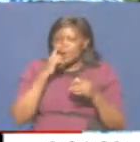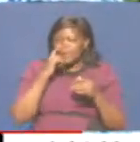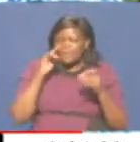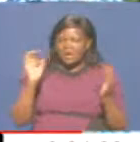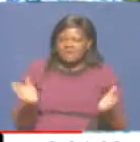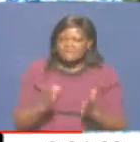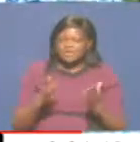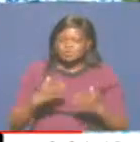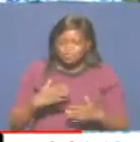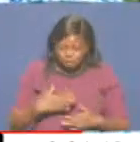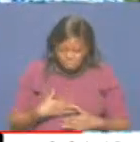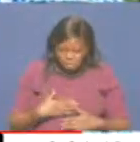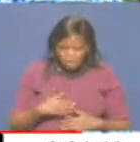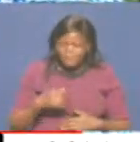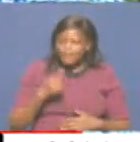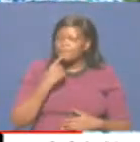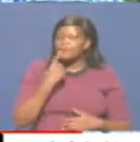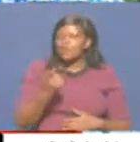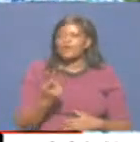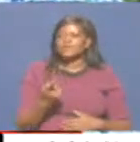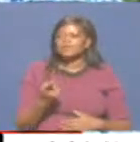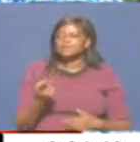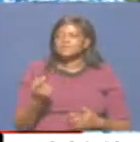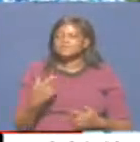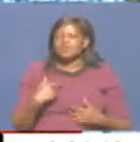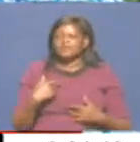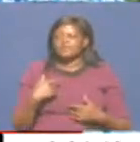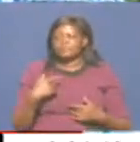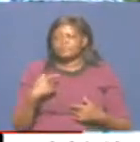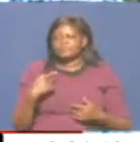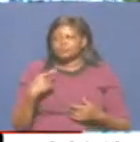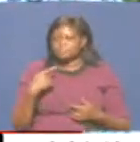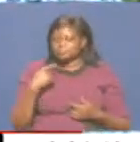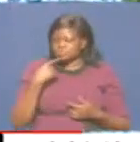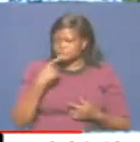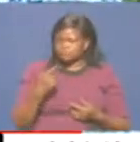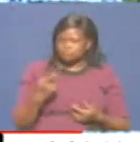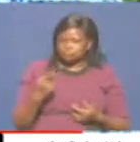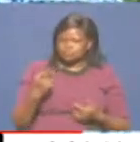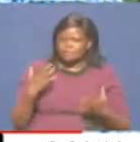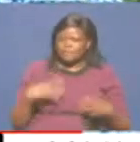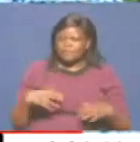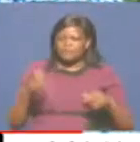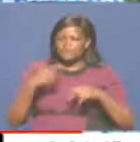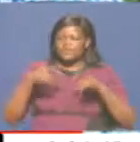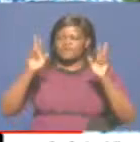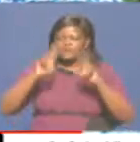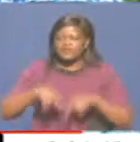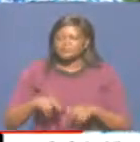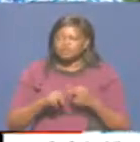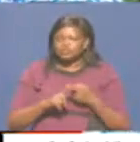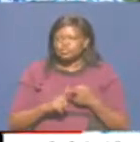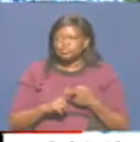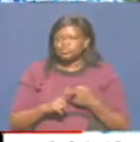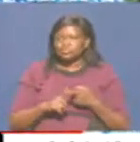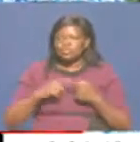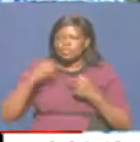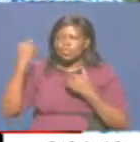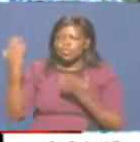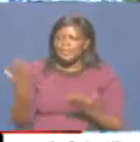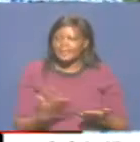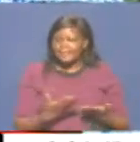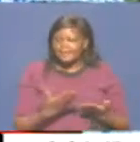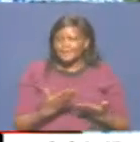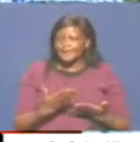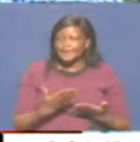Honorable Daniel Arap Moi, has called, called upon the people of Rift Valley to welcome, to give